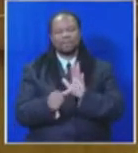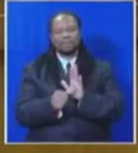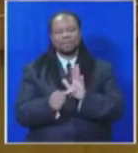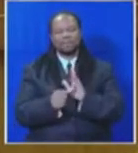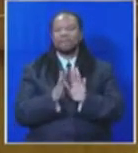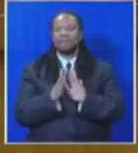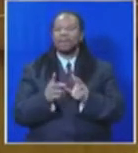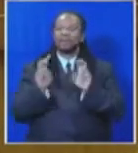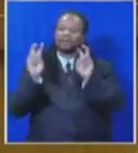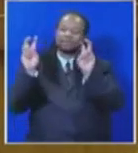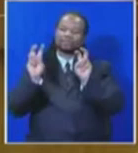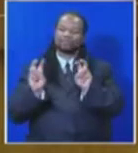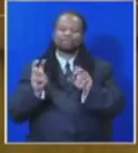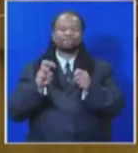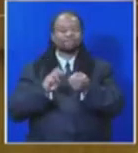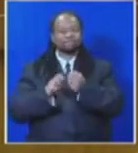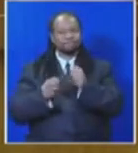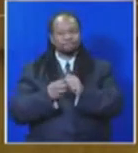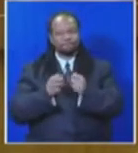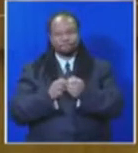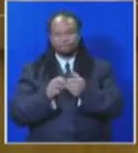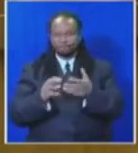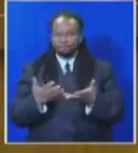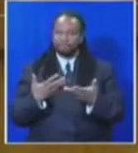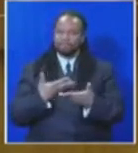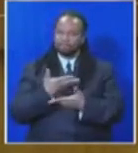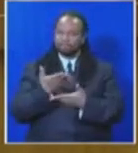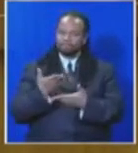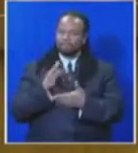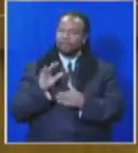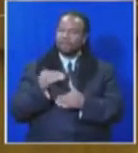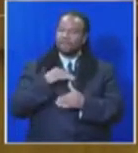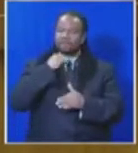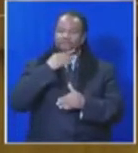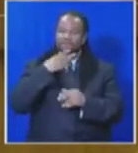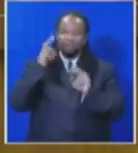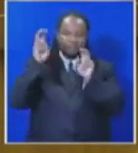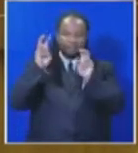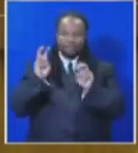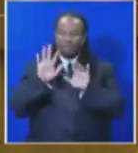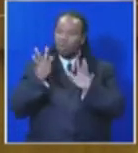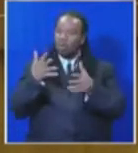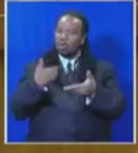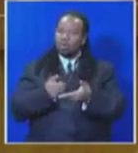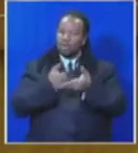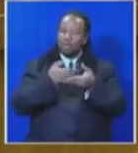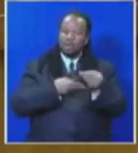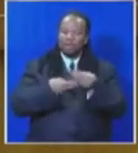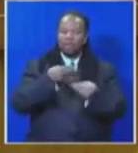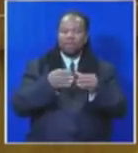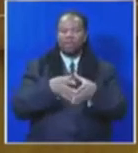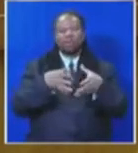energy crisis may well trump all issues vying for attention, as without sufficient energy to drive the economy, the chance of growth is